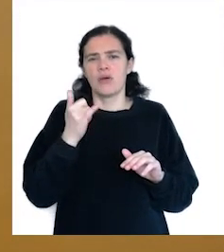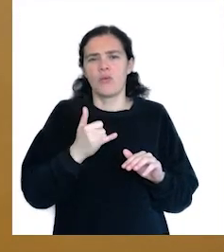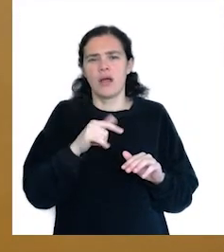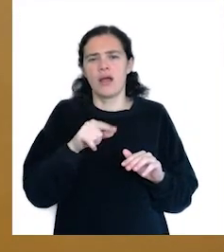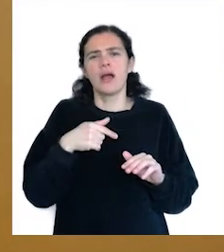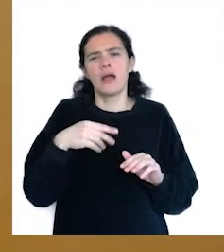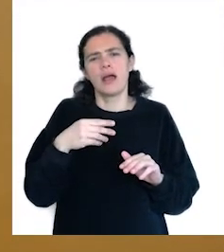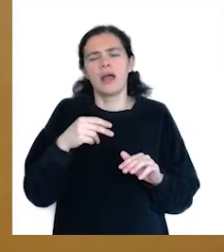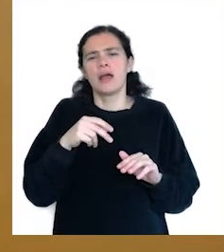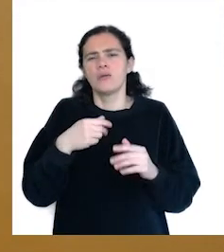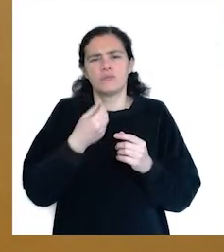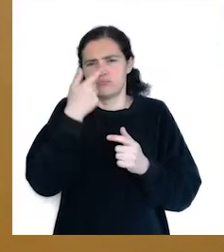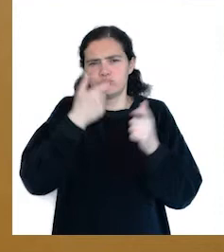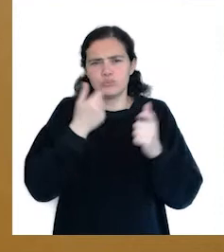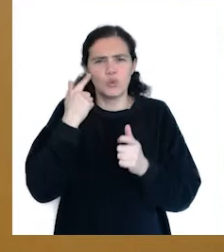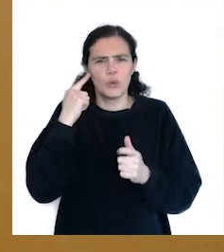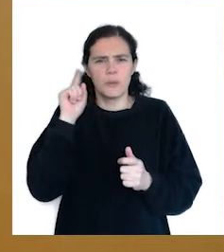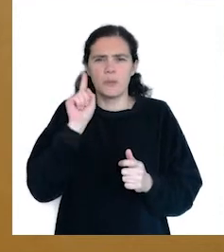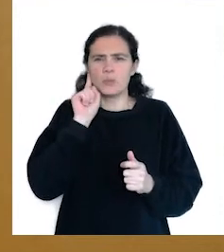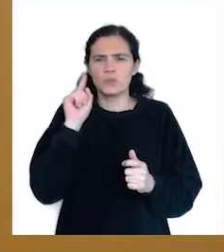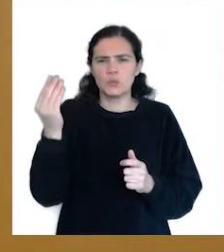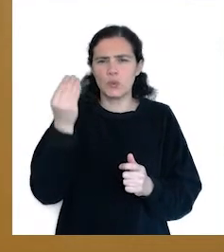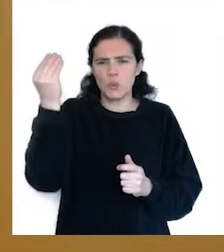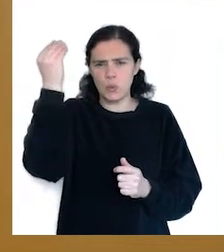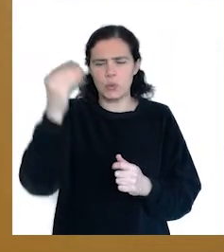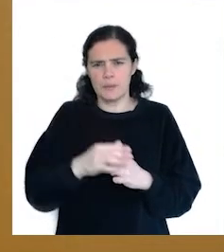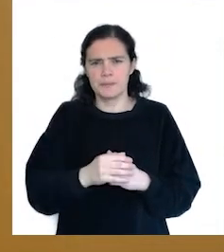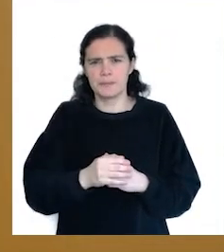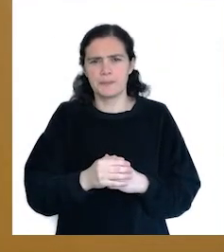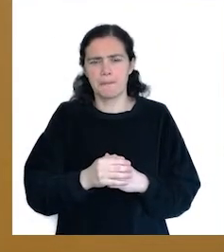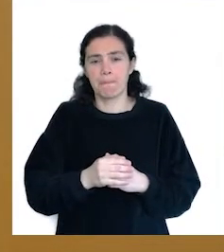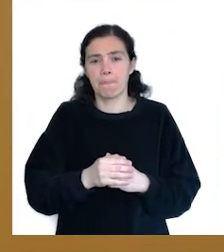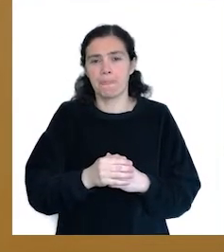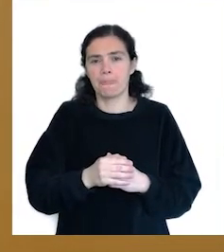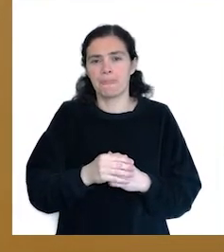Leroy, Marianne Hamacher, one of the most important